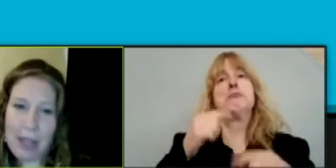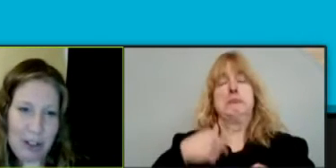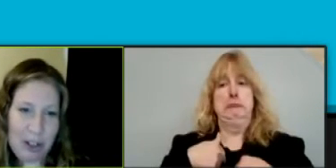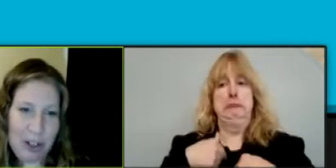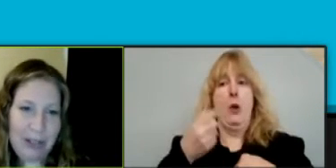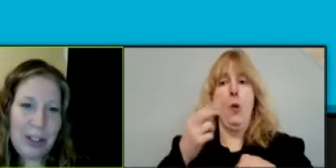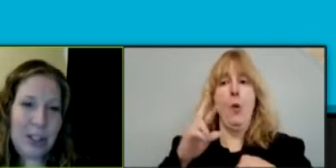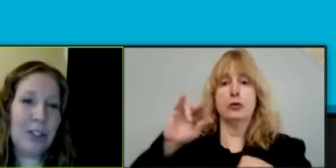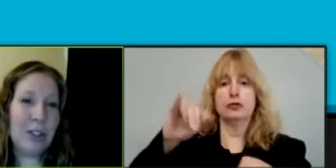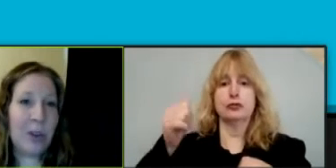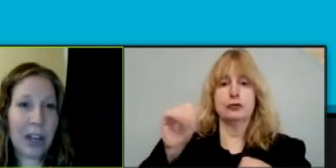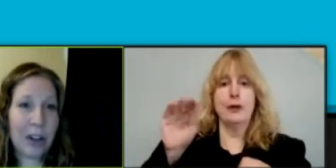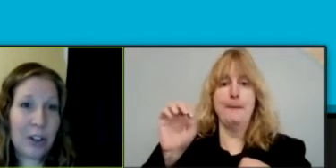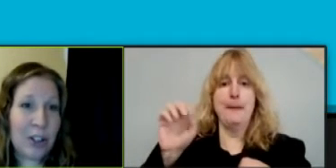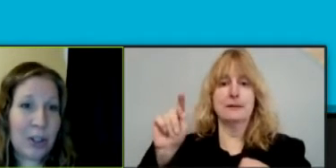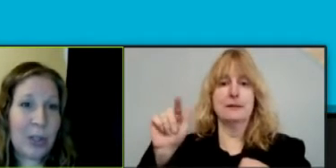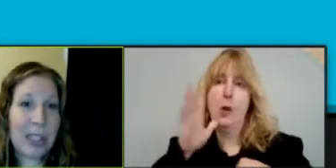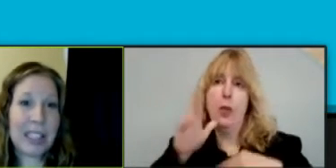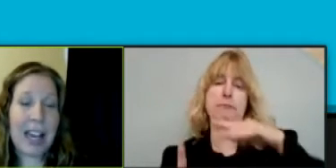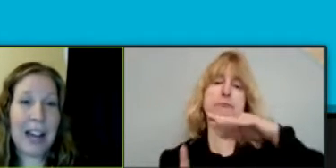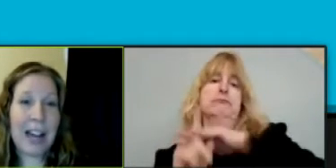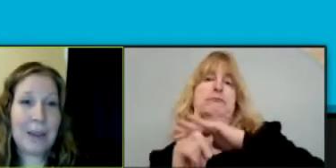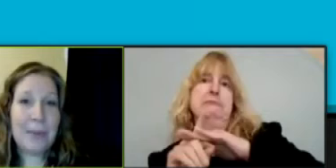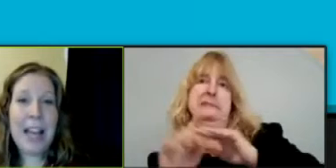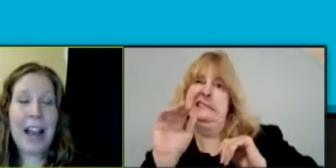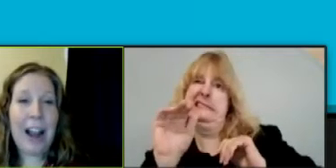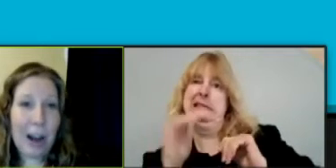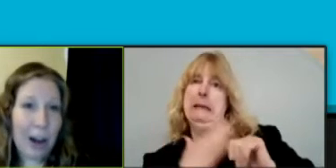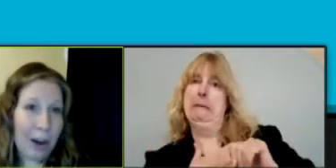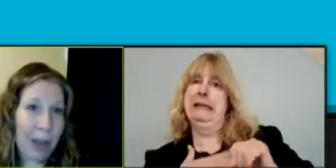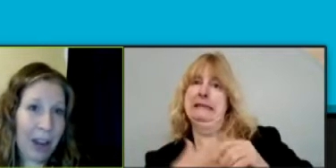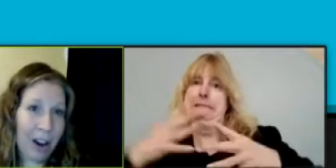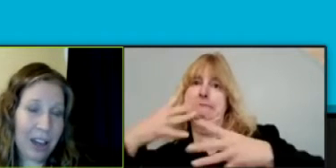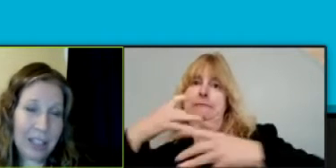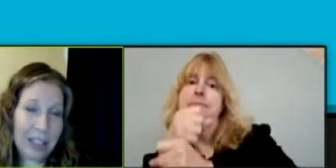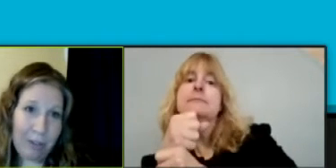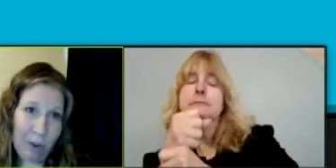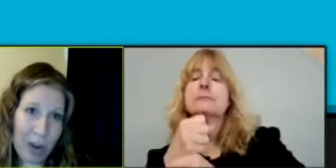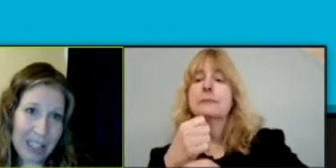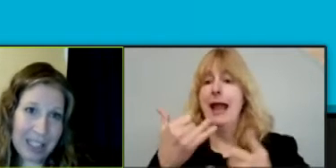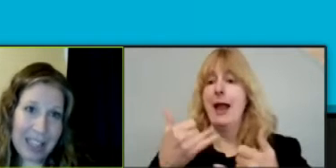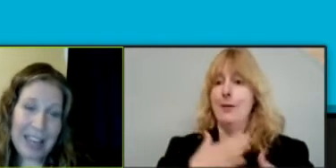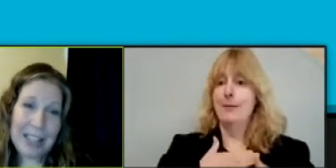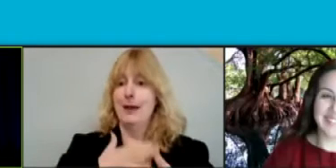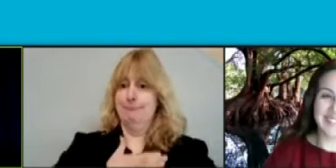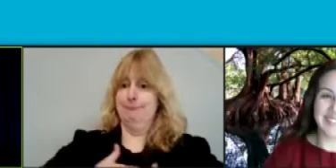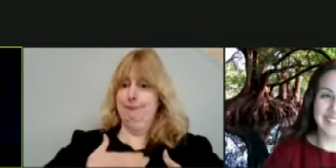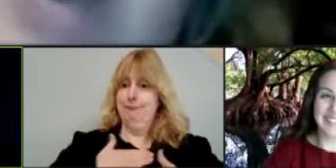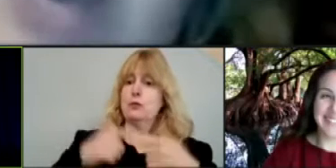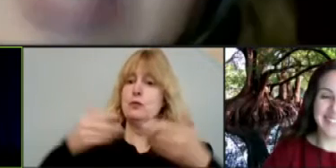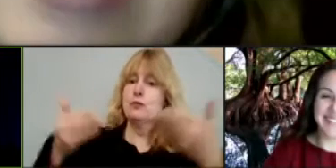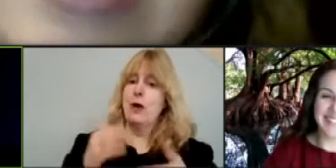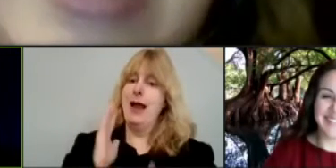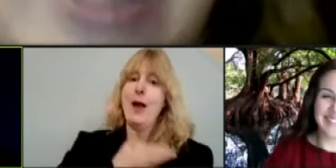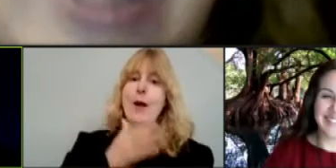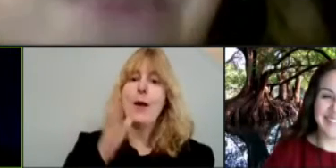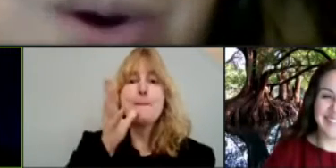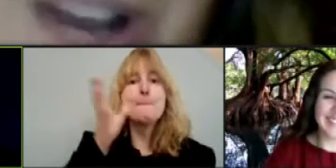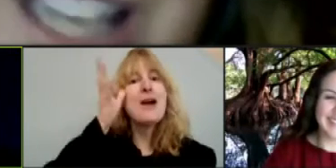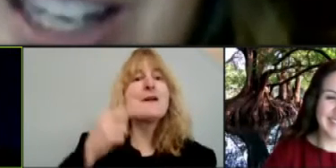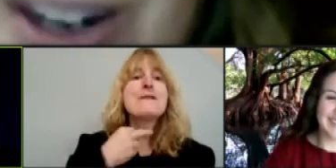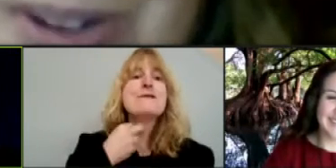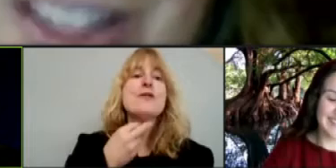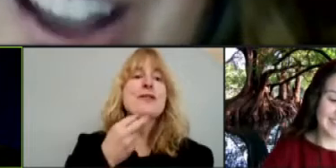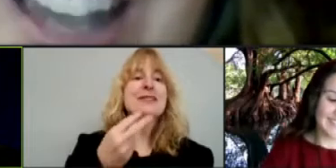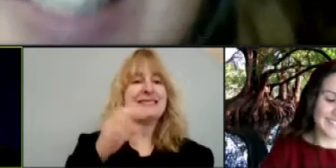my pleasure to introduce our parent voice. And so we've got Cindy